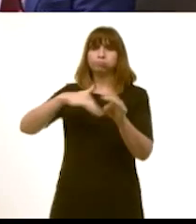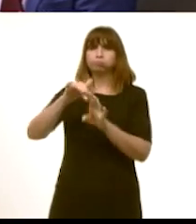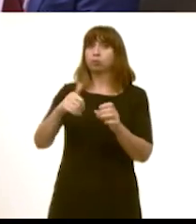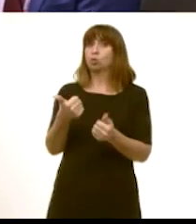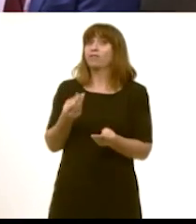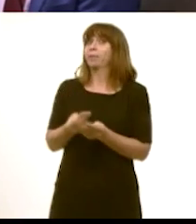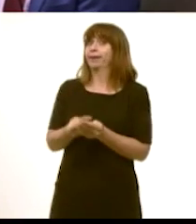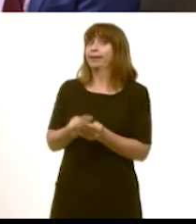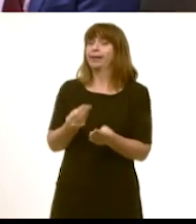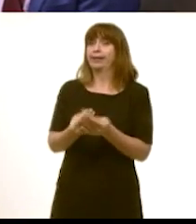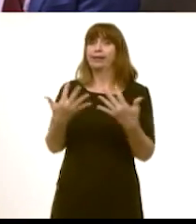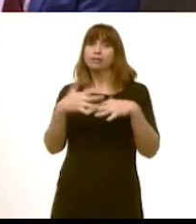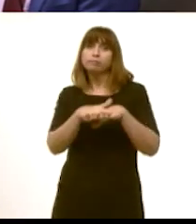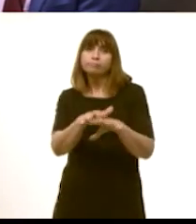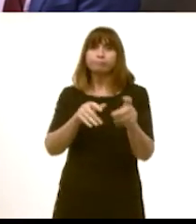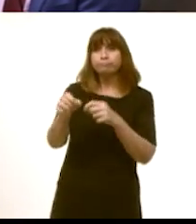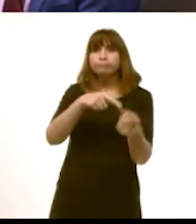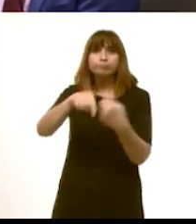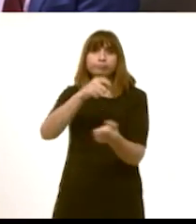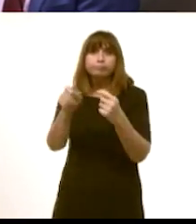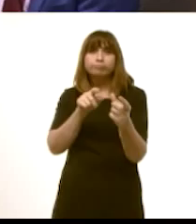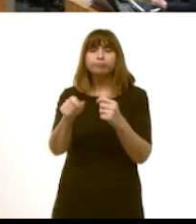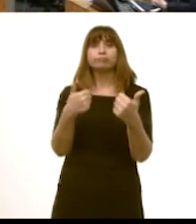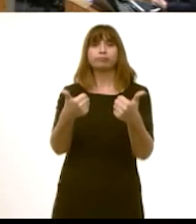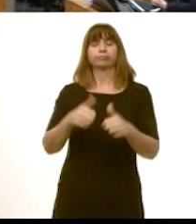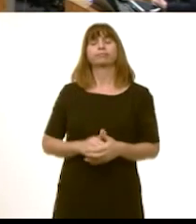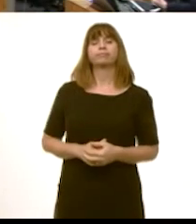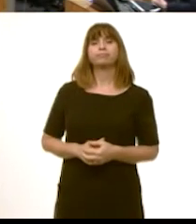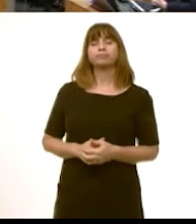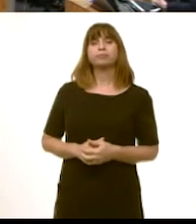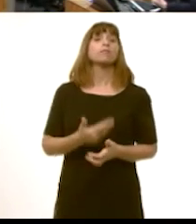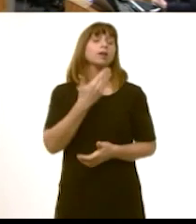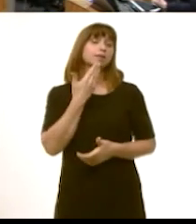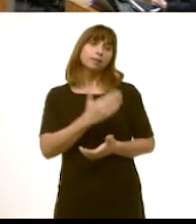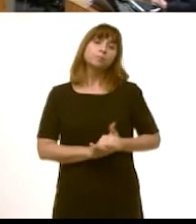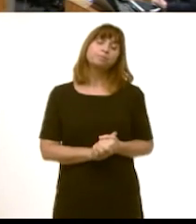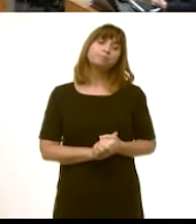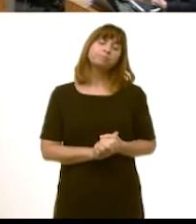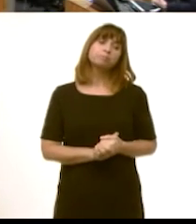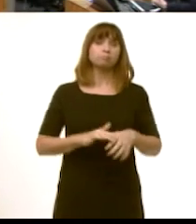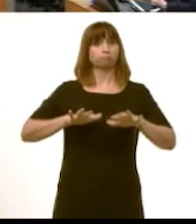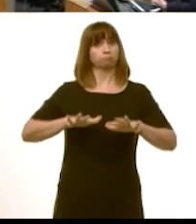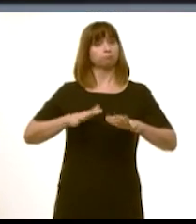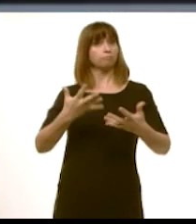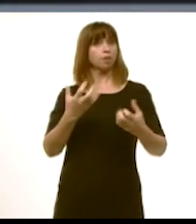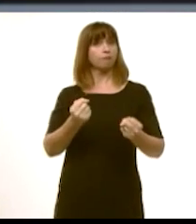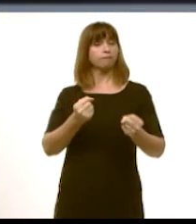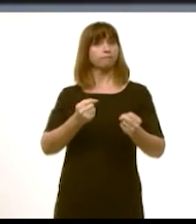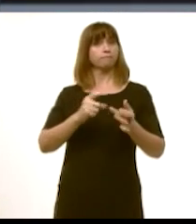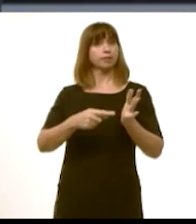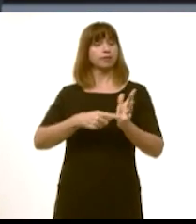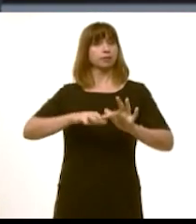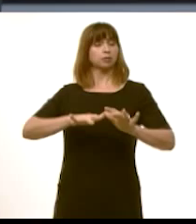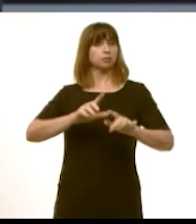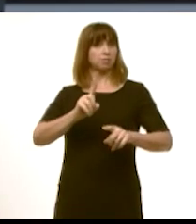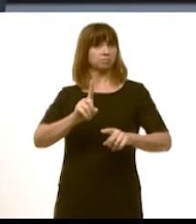network for public services in Wales. Thank you very much. First Minister, we have an IT infrastructure that's not fit for